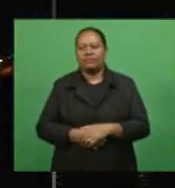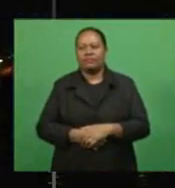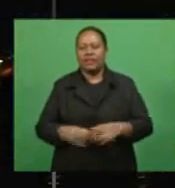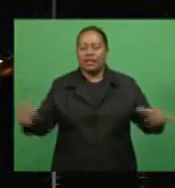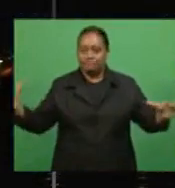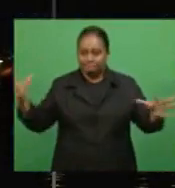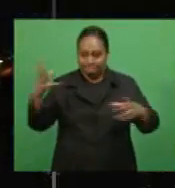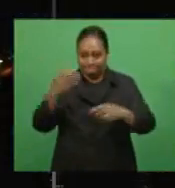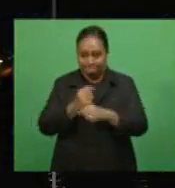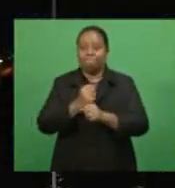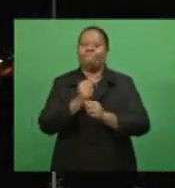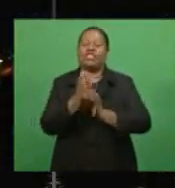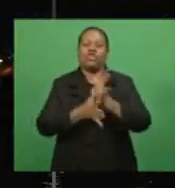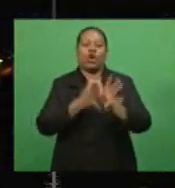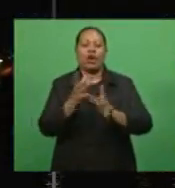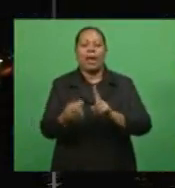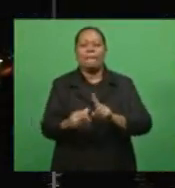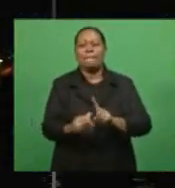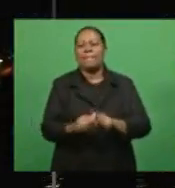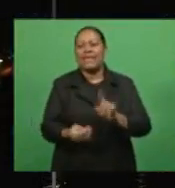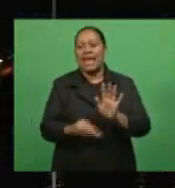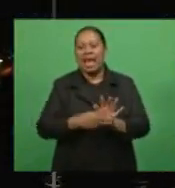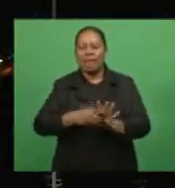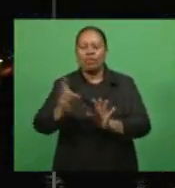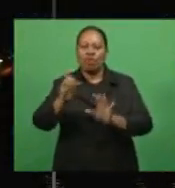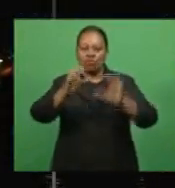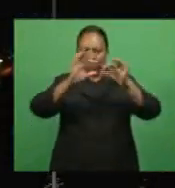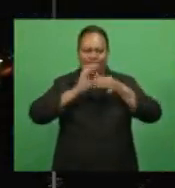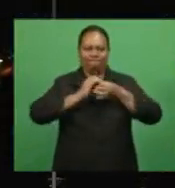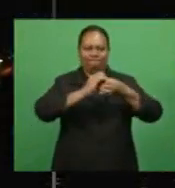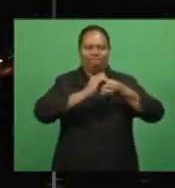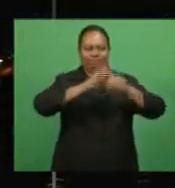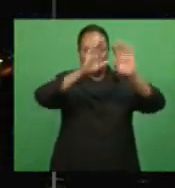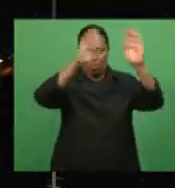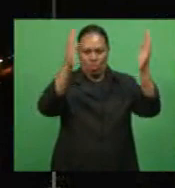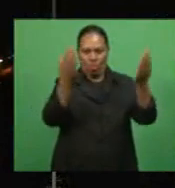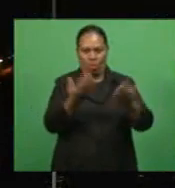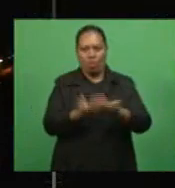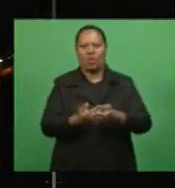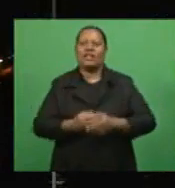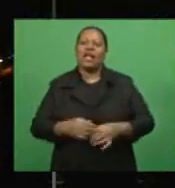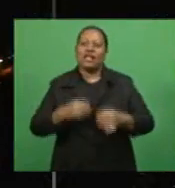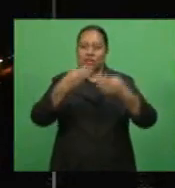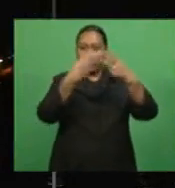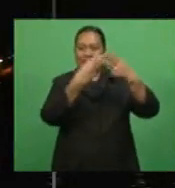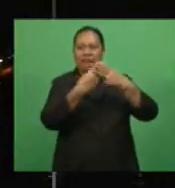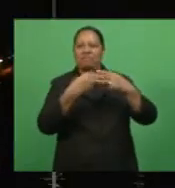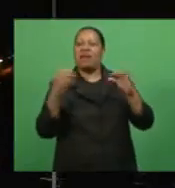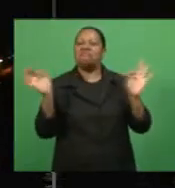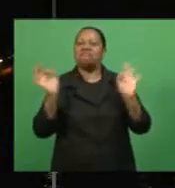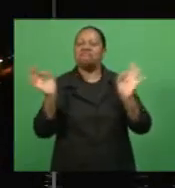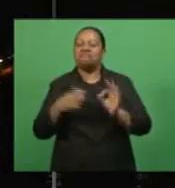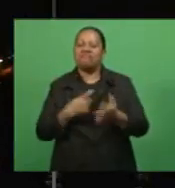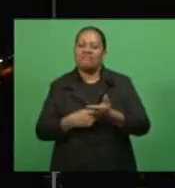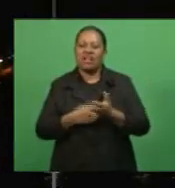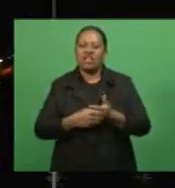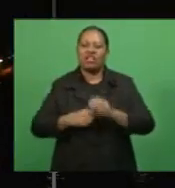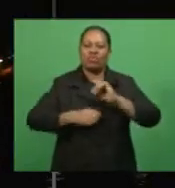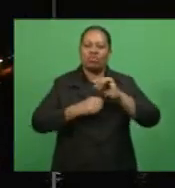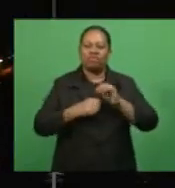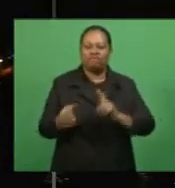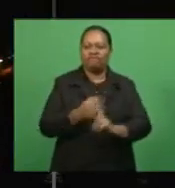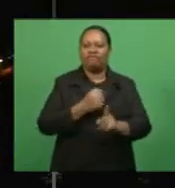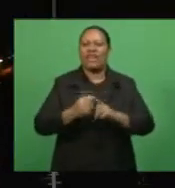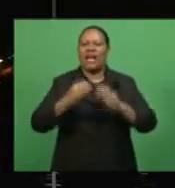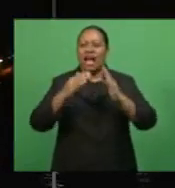And recapping the main stories for tonight, PM calls for global cooperation. SEDELPA has no money to campaign, and Housing